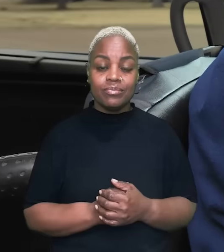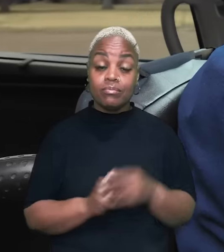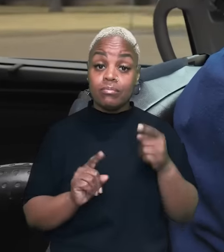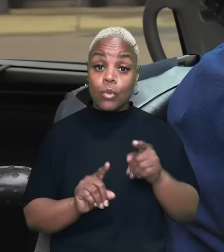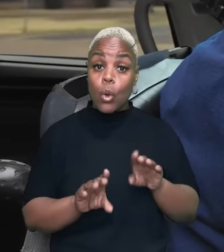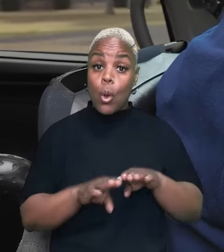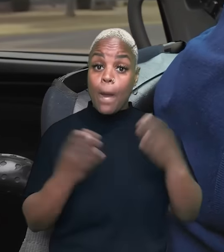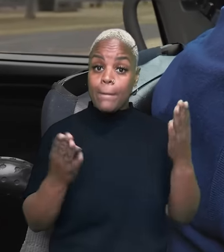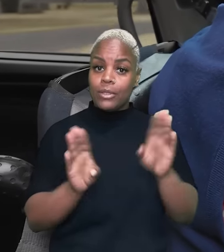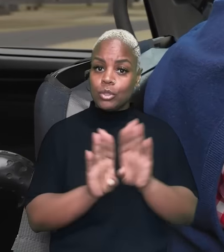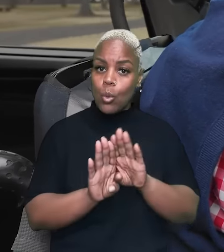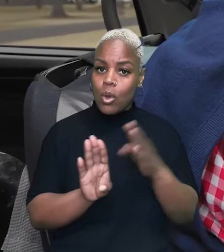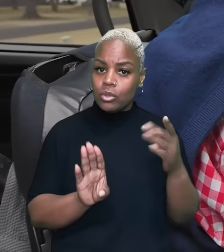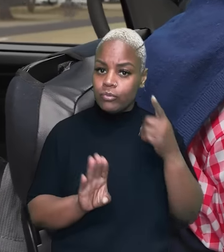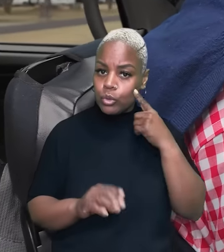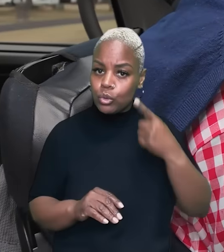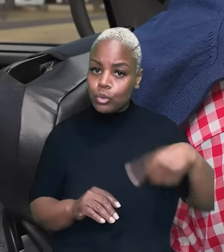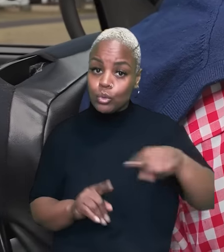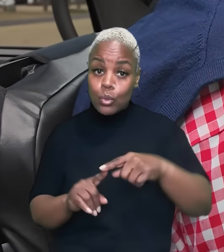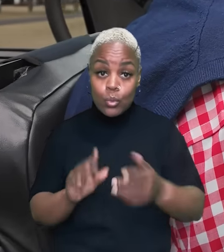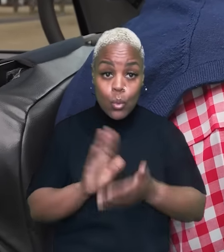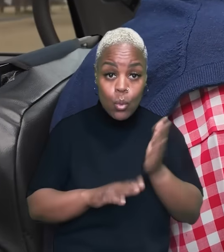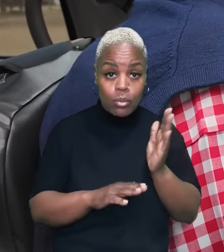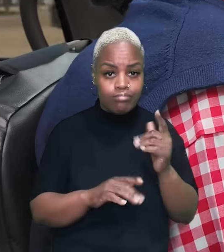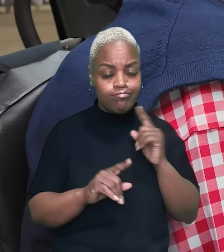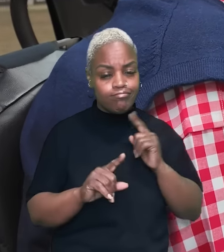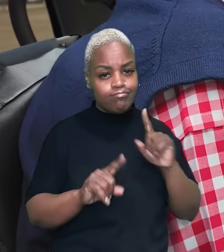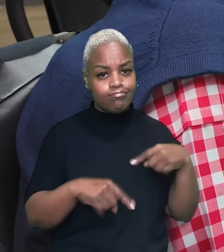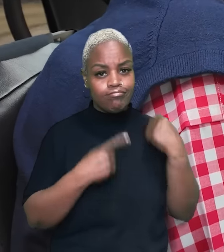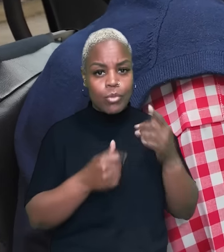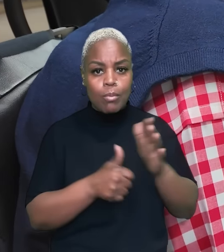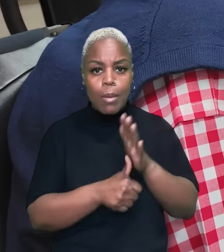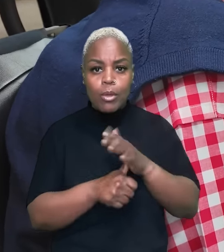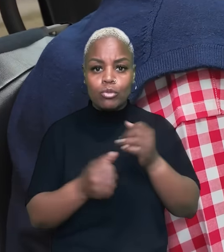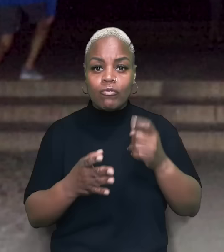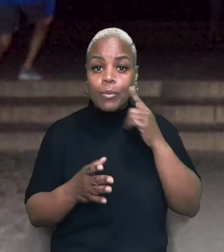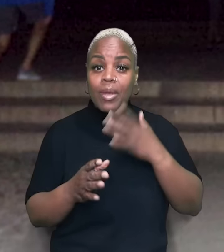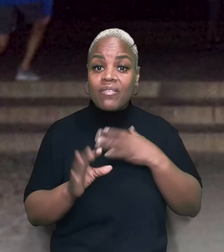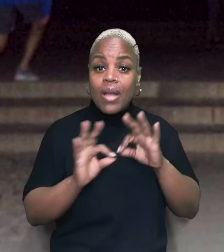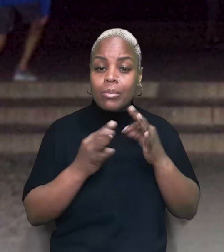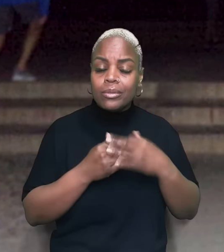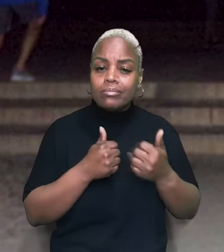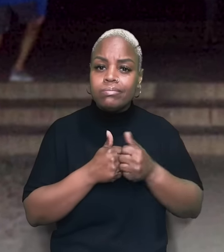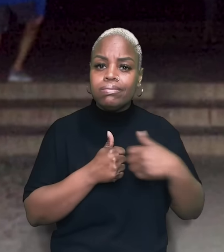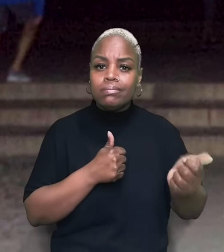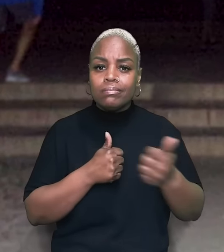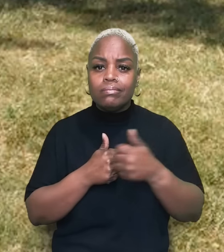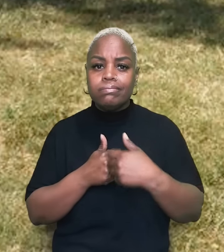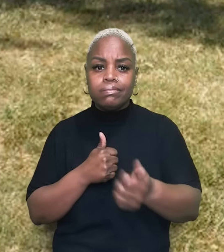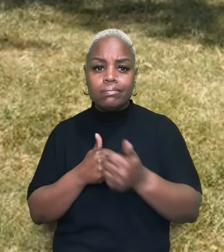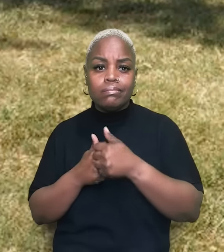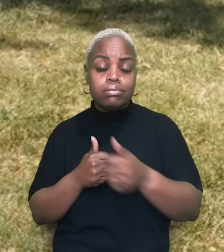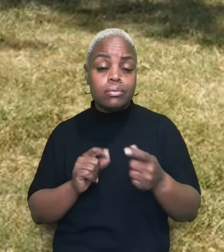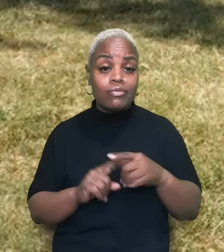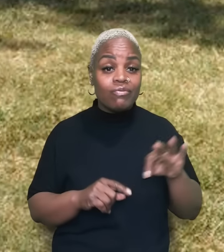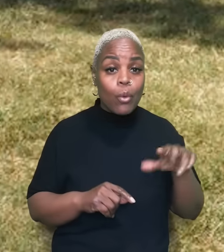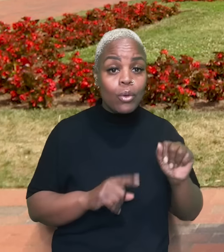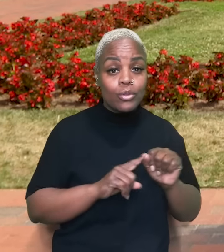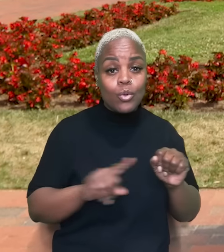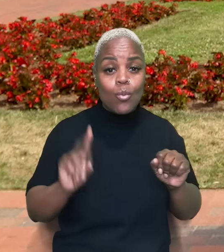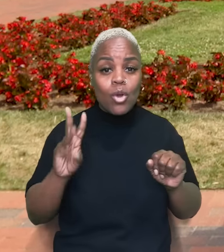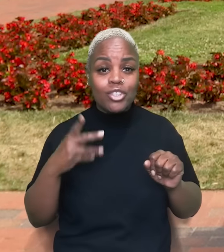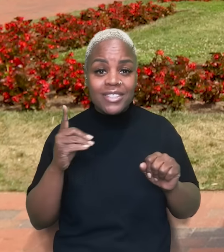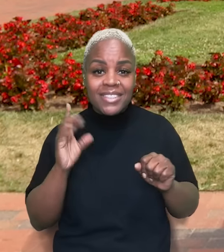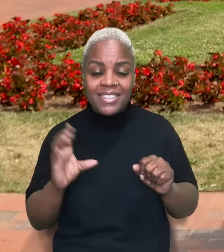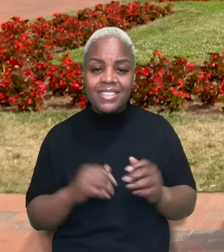This opens the doorways for you to go. I have been the primary driver for my family for long distance trips to Florida, to